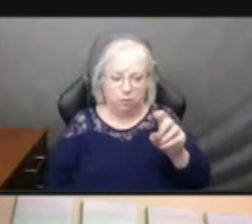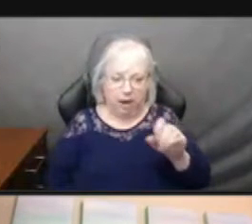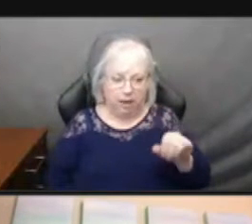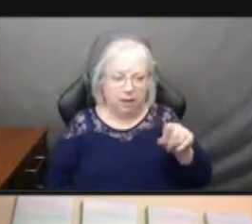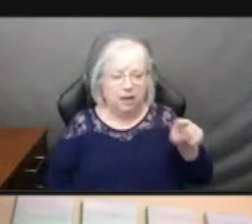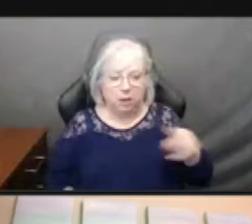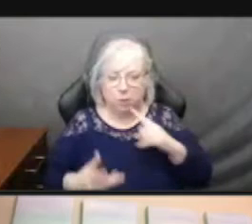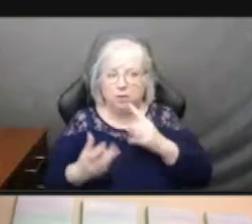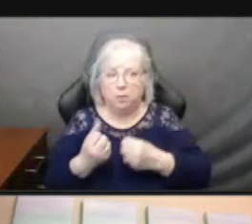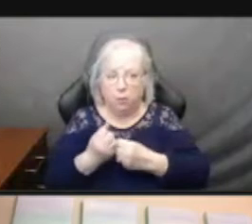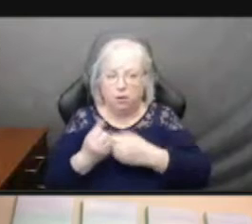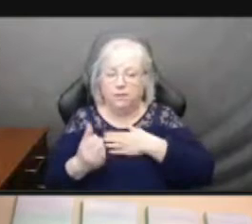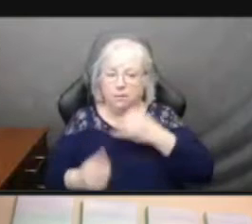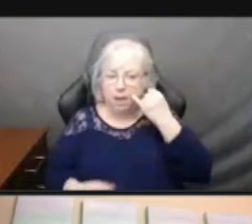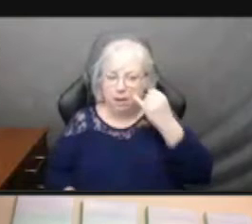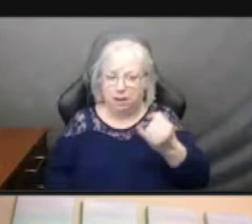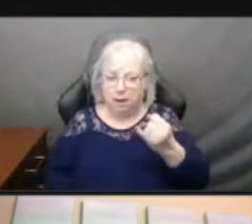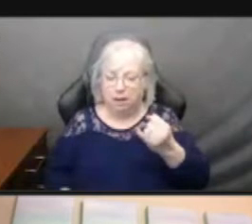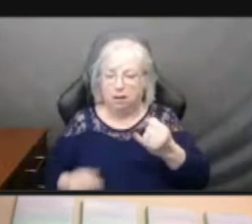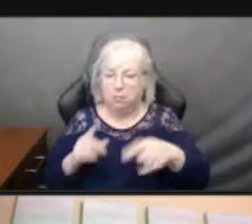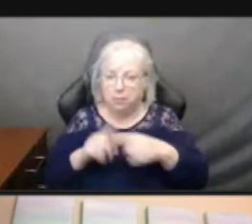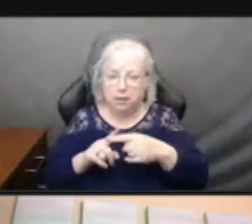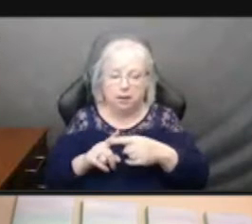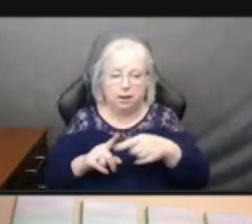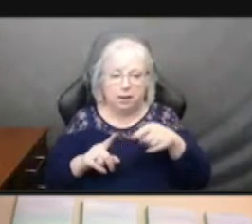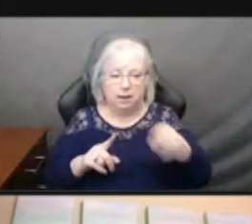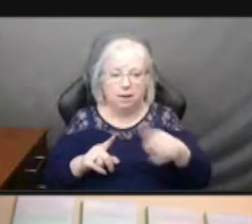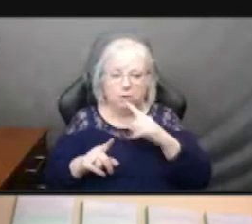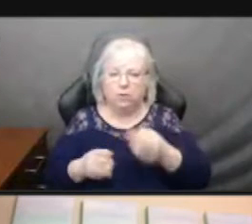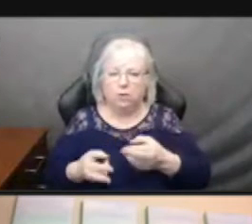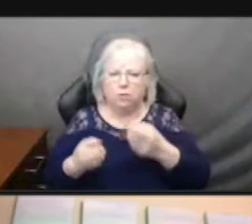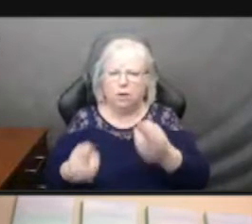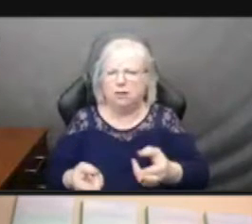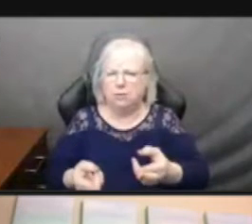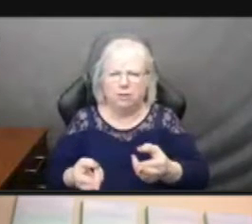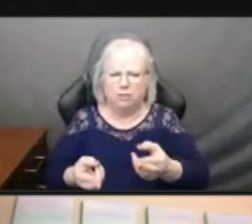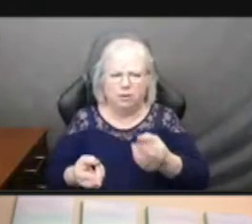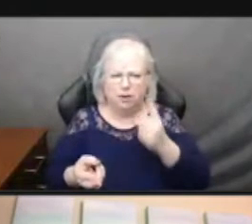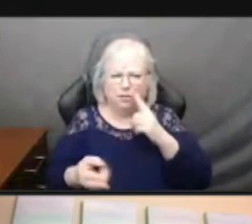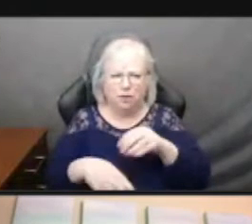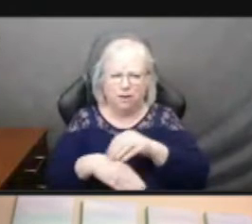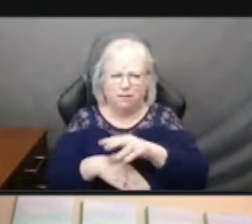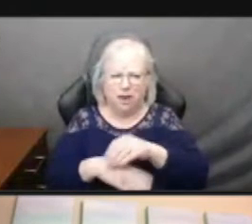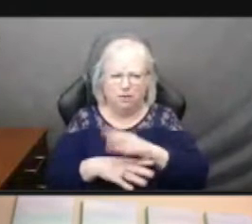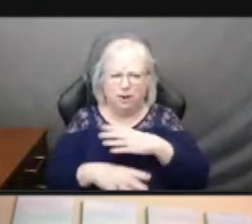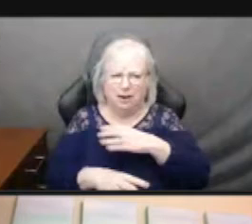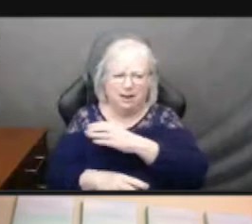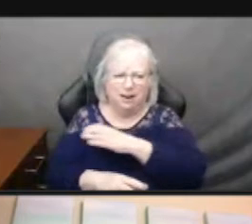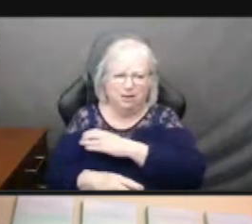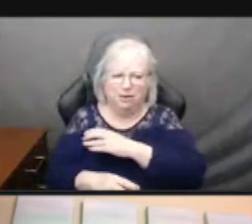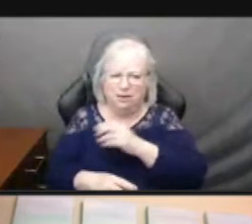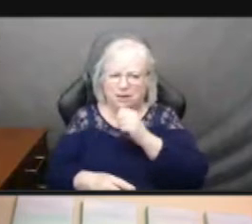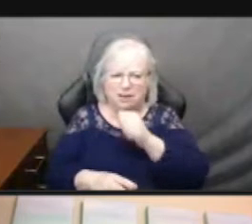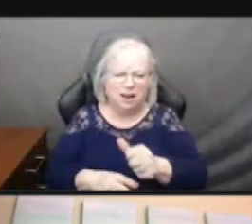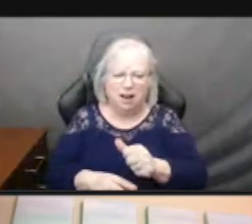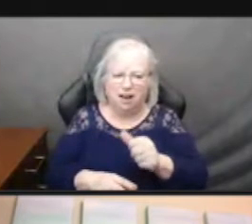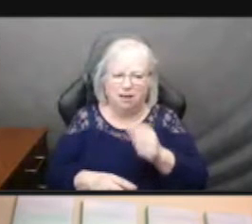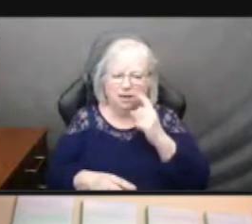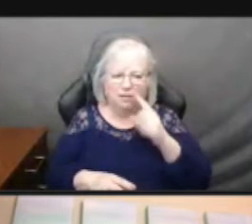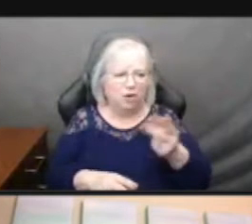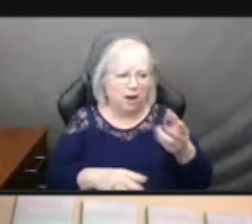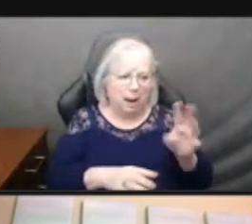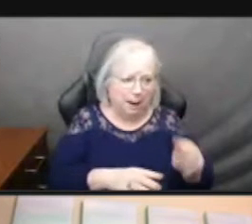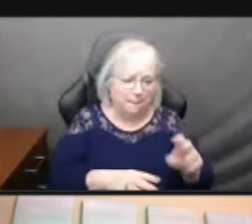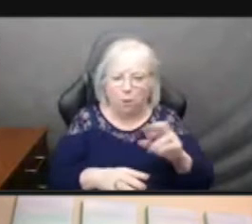this. And in addition, this was a resolution for advisory council, not for him